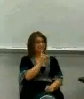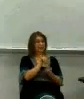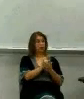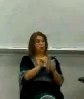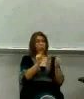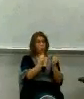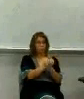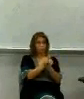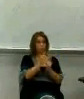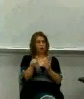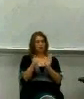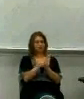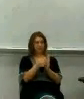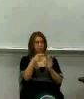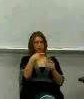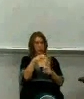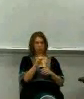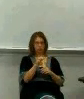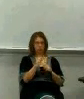energy?